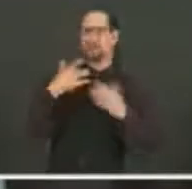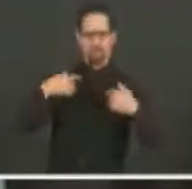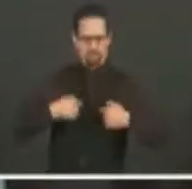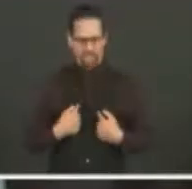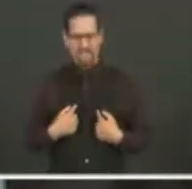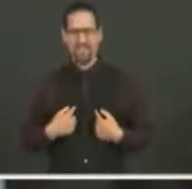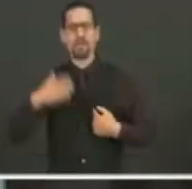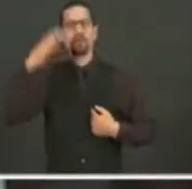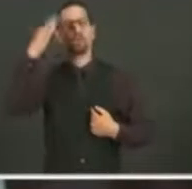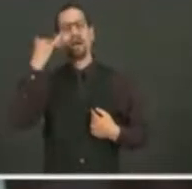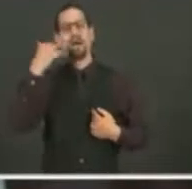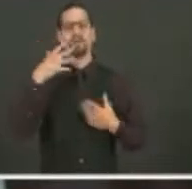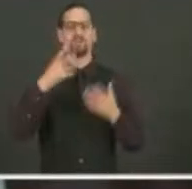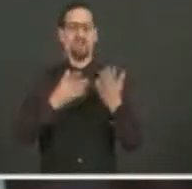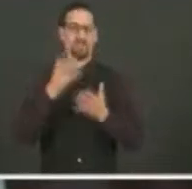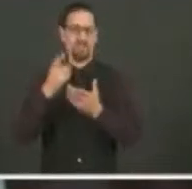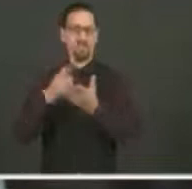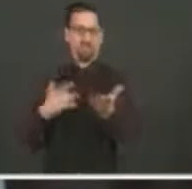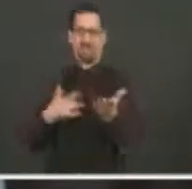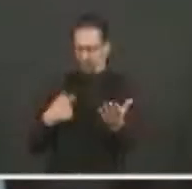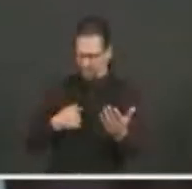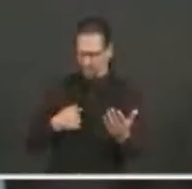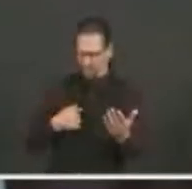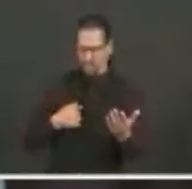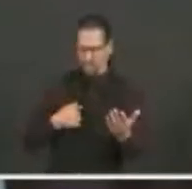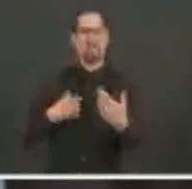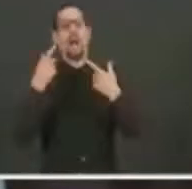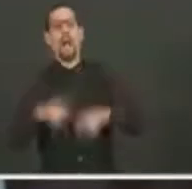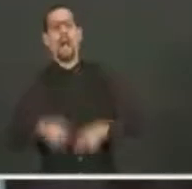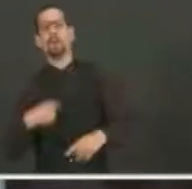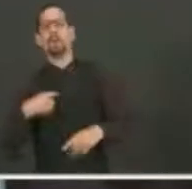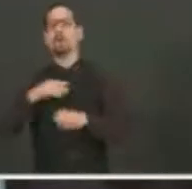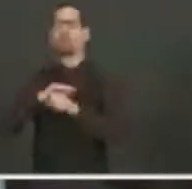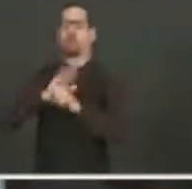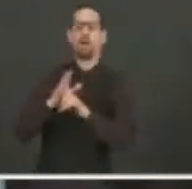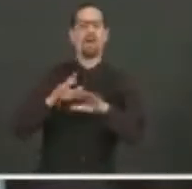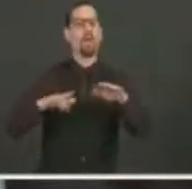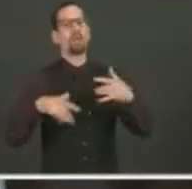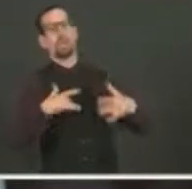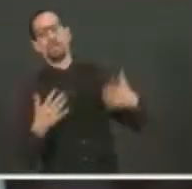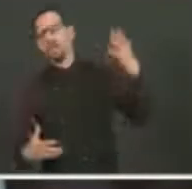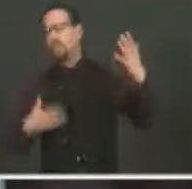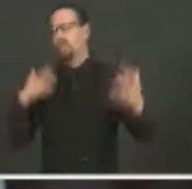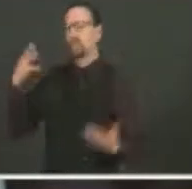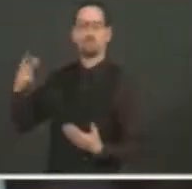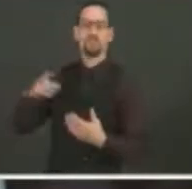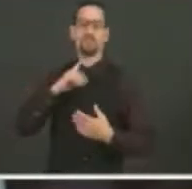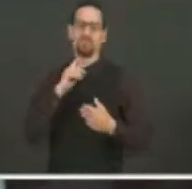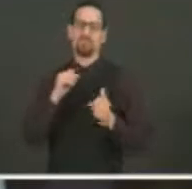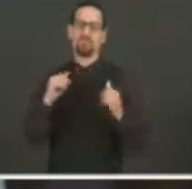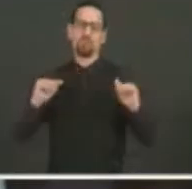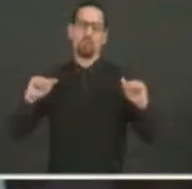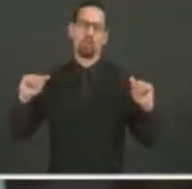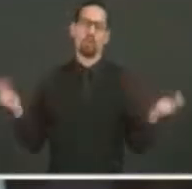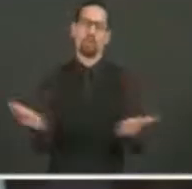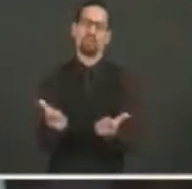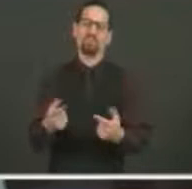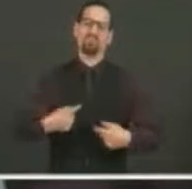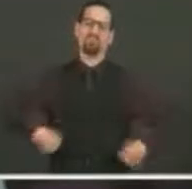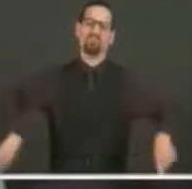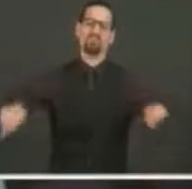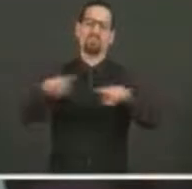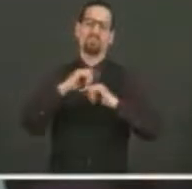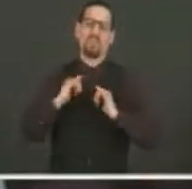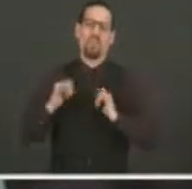so hard? I have news for you. We're all saying the same thing. We're all in this boat together. But for